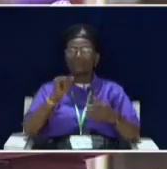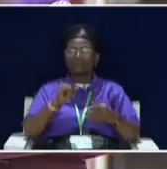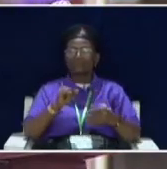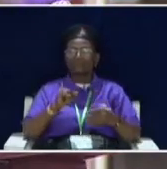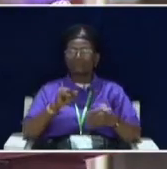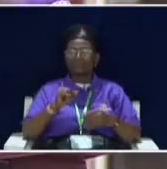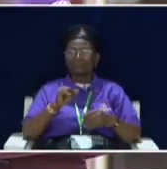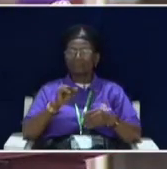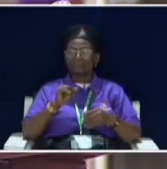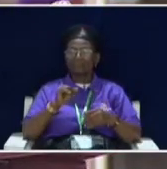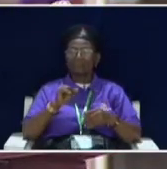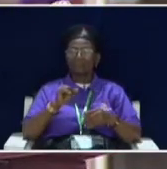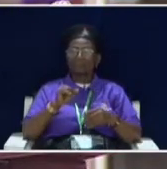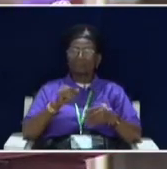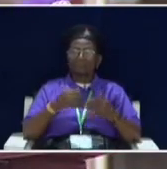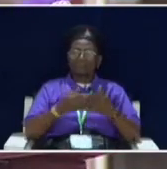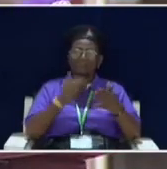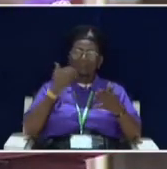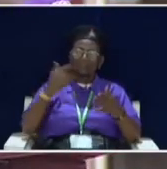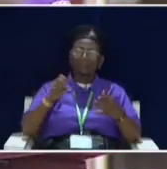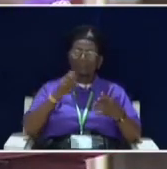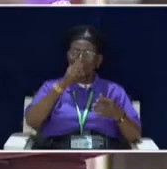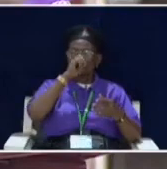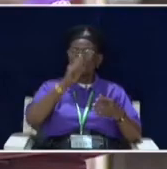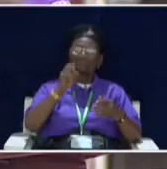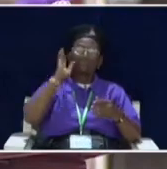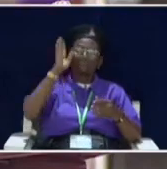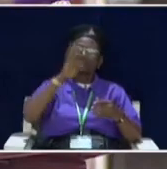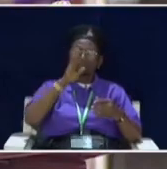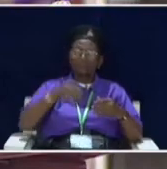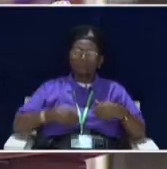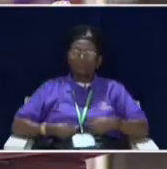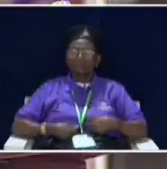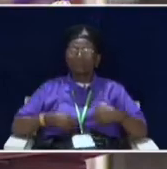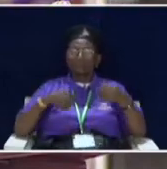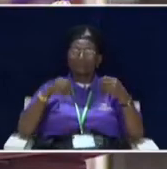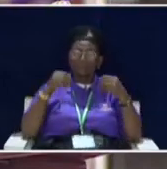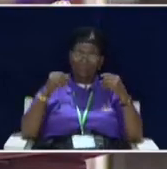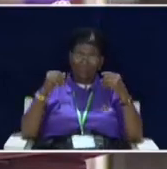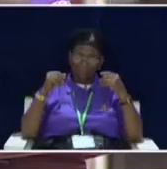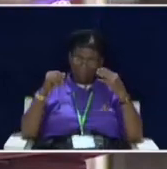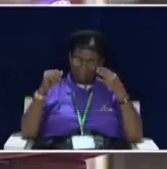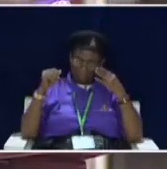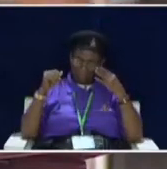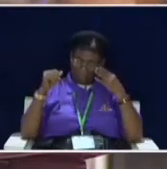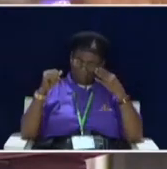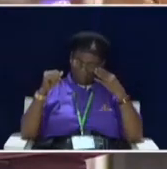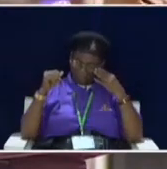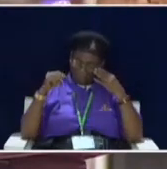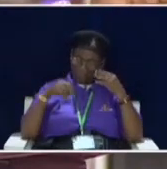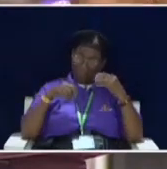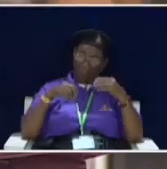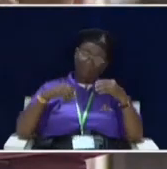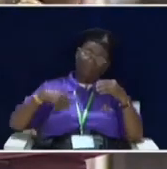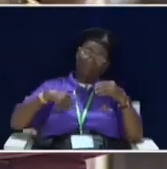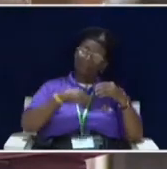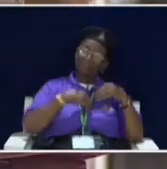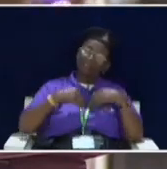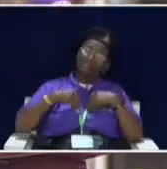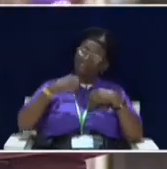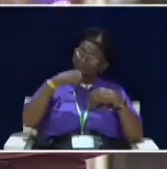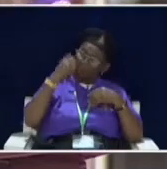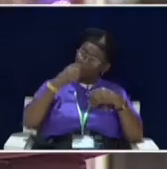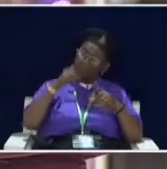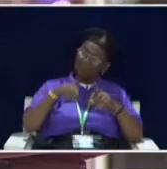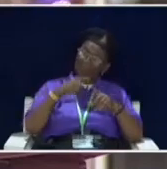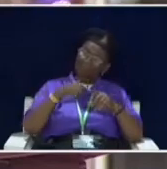tired. Once so fun wa bi o se le ri to abi bo se le sare to ko to re. They've spoken a lot about the ego and